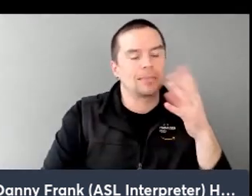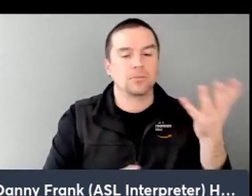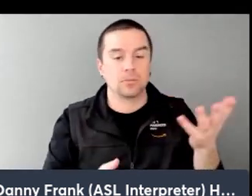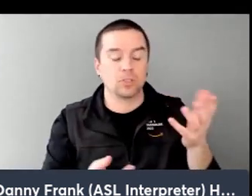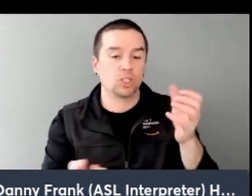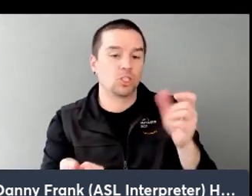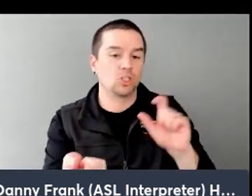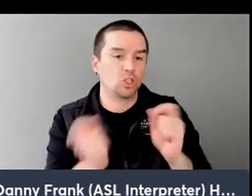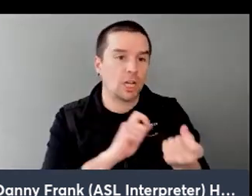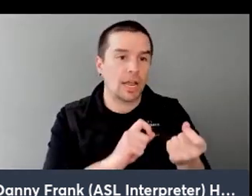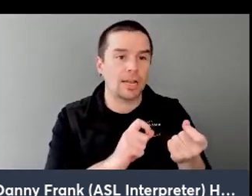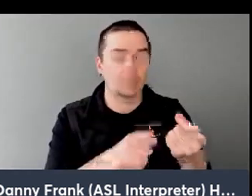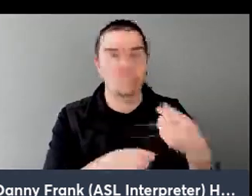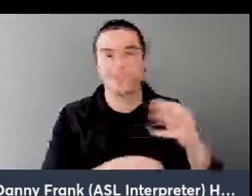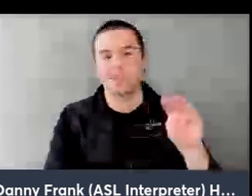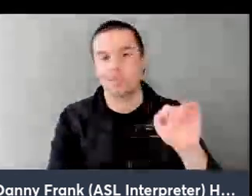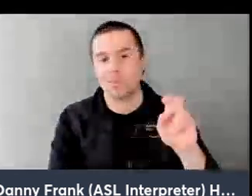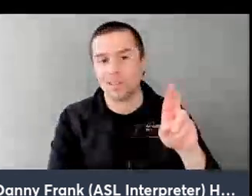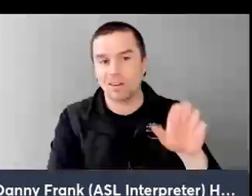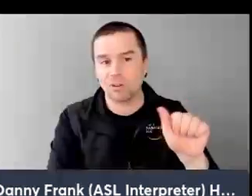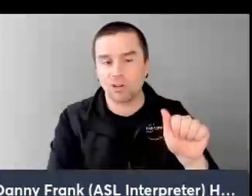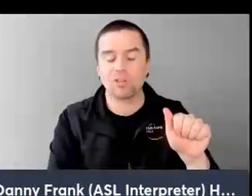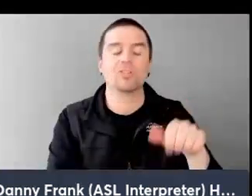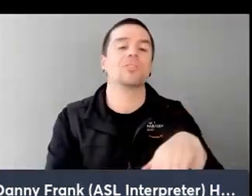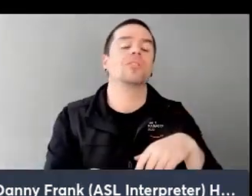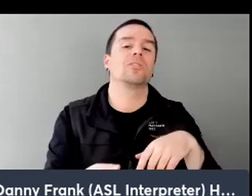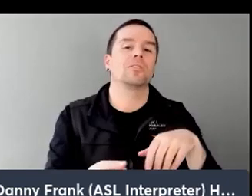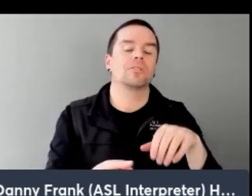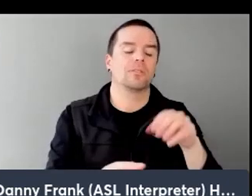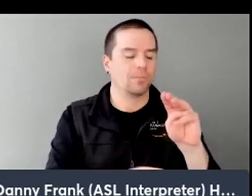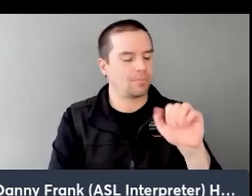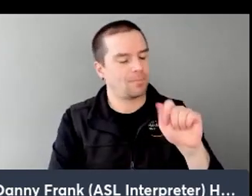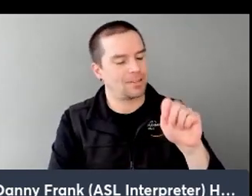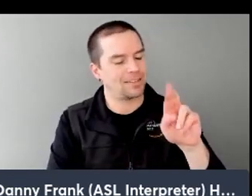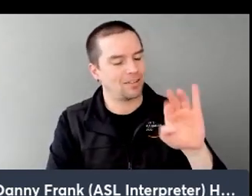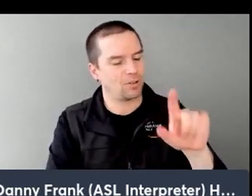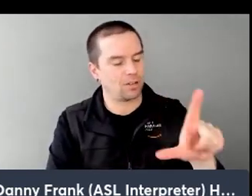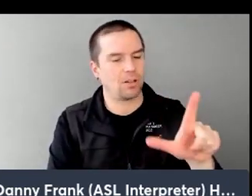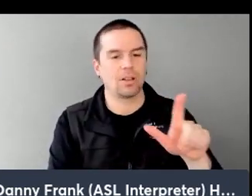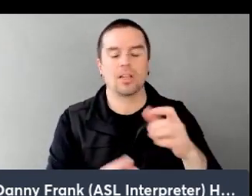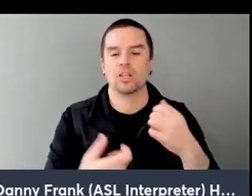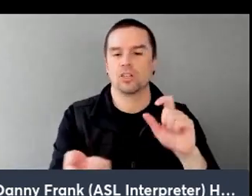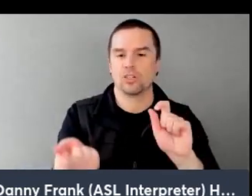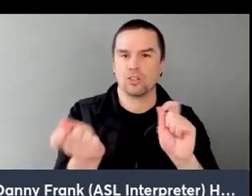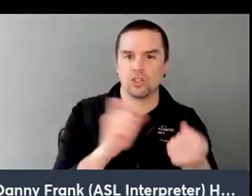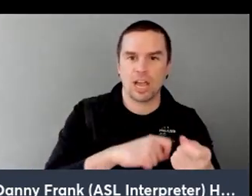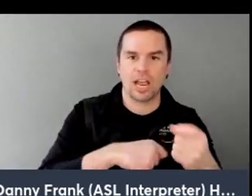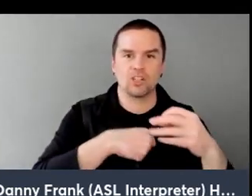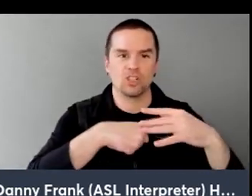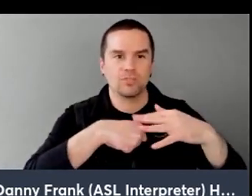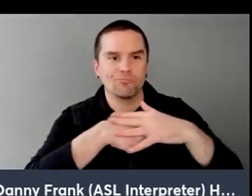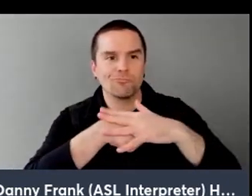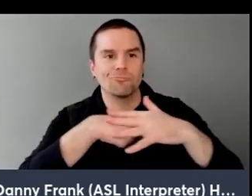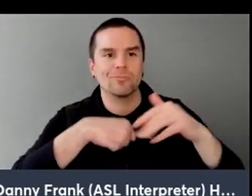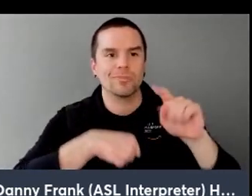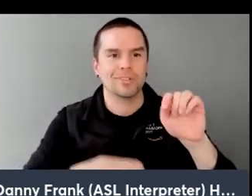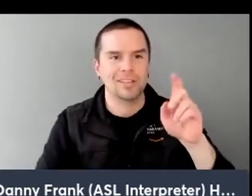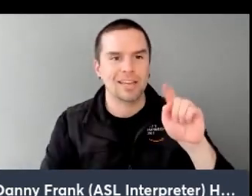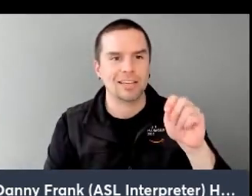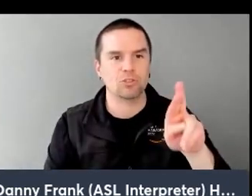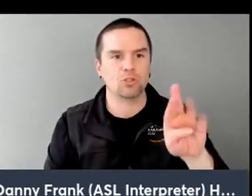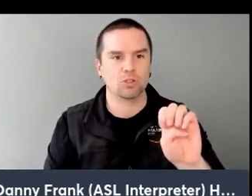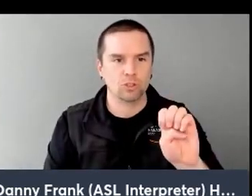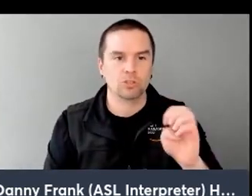the object, make it look more realistic or work in all kinds of lighting conditions. So a picture might not be